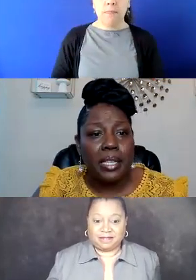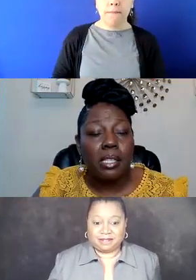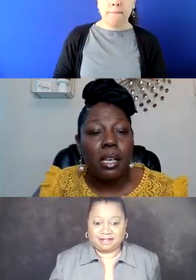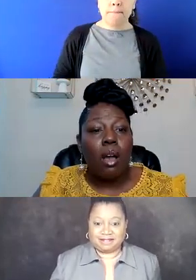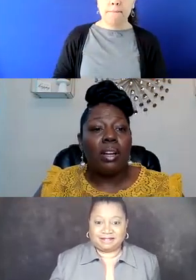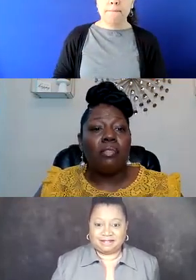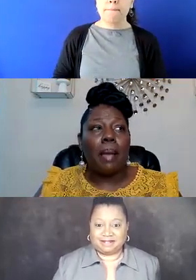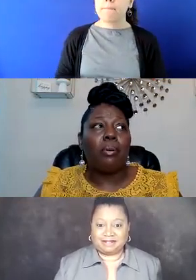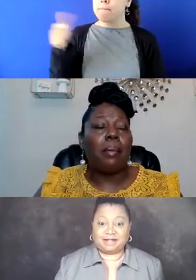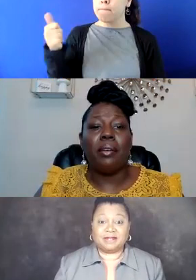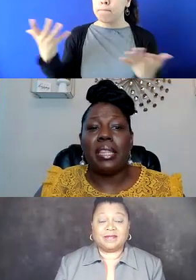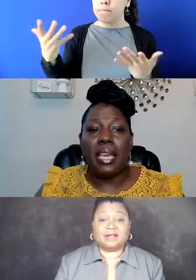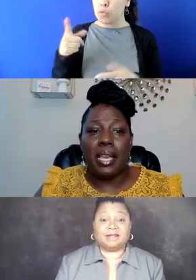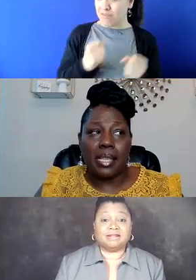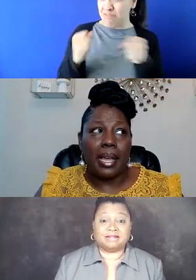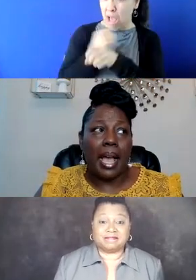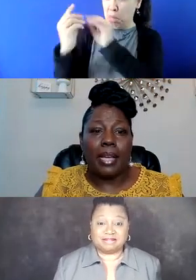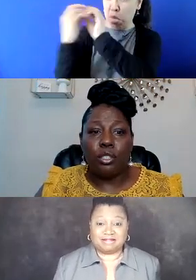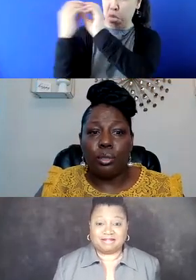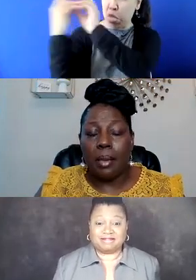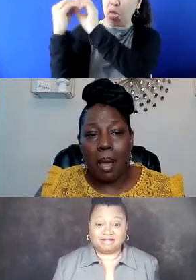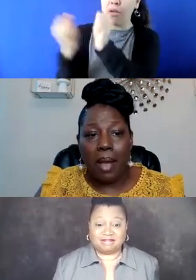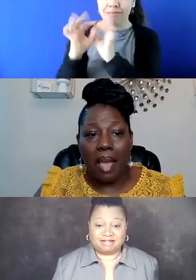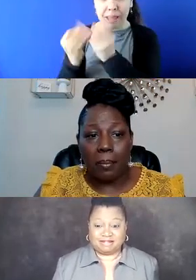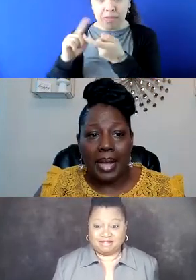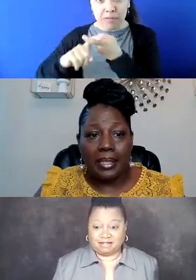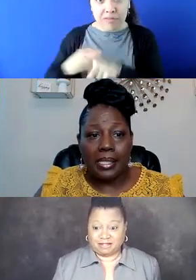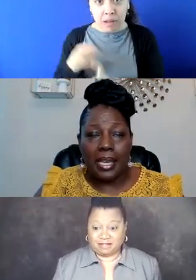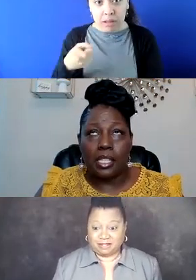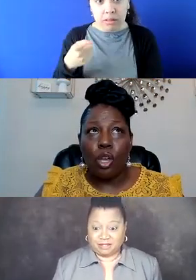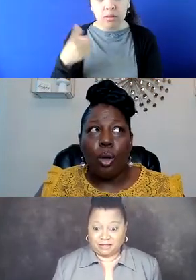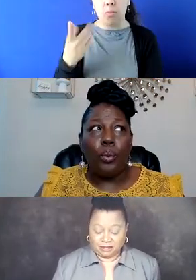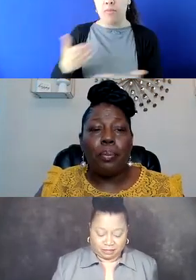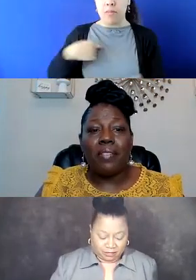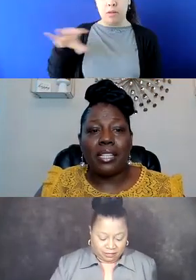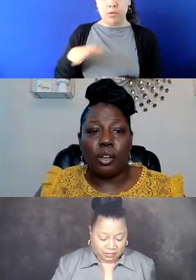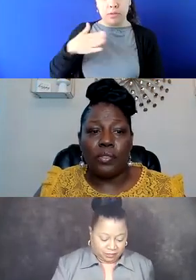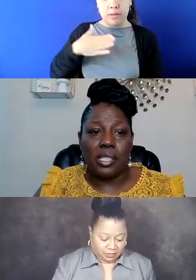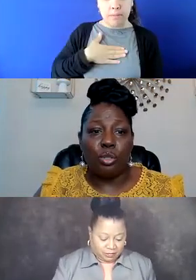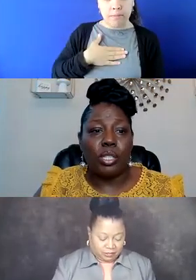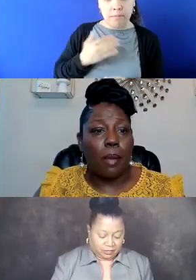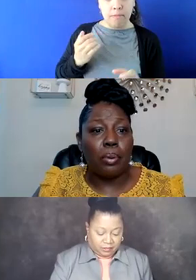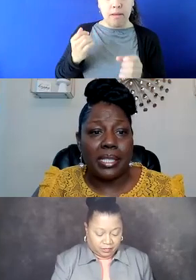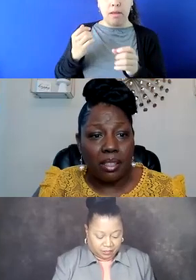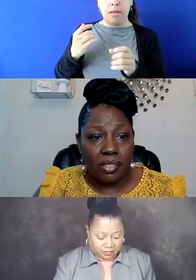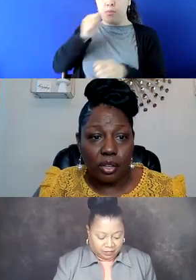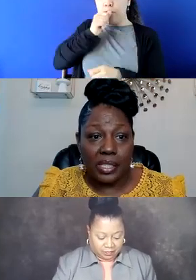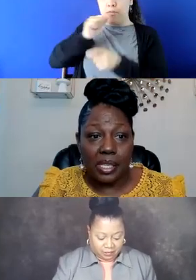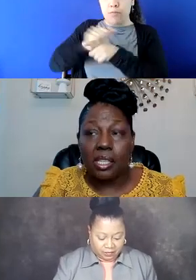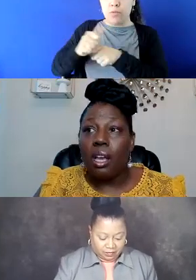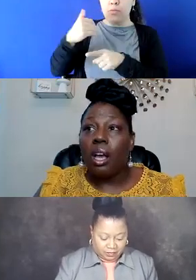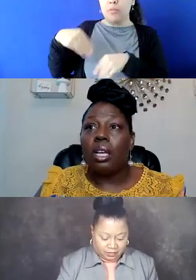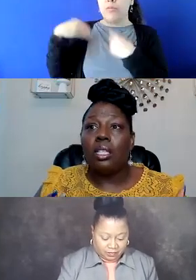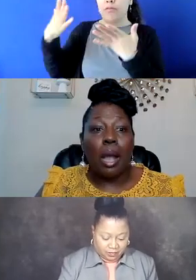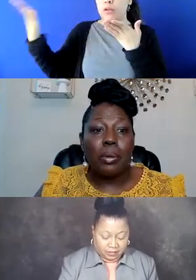and friends? One of my primary things that I do in my private practice is we provide services to child protective